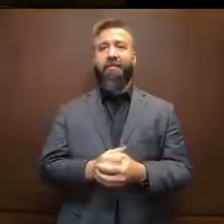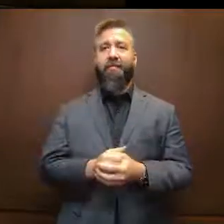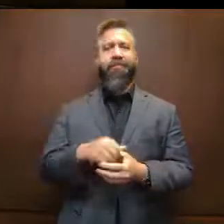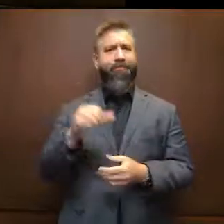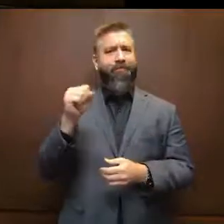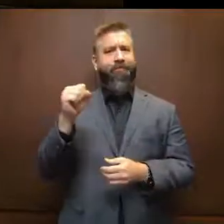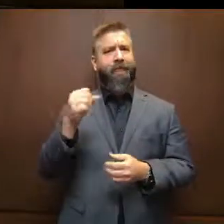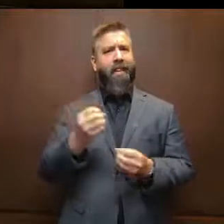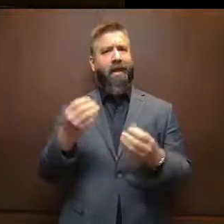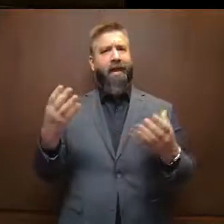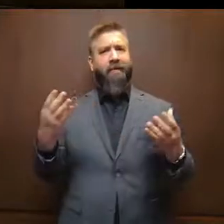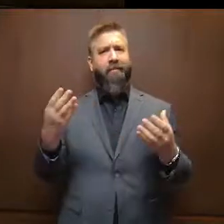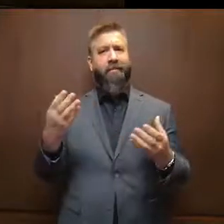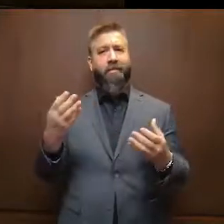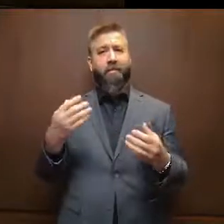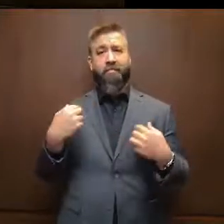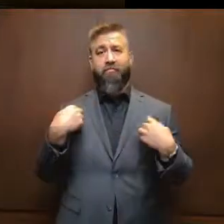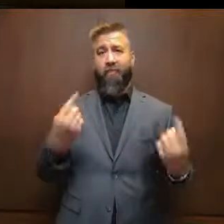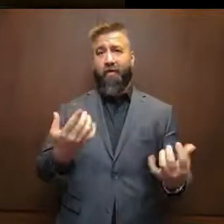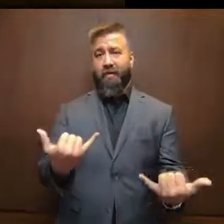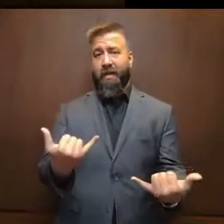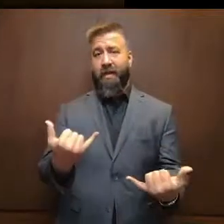So as of today,